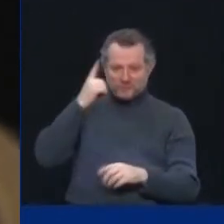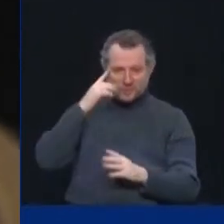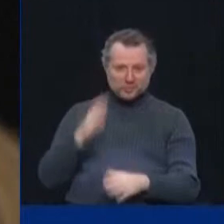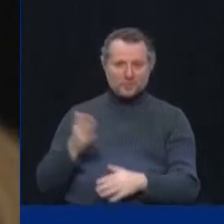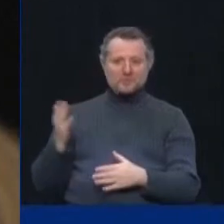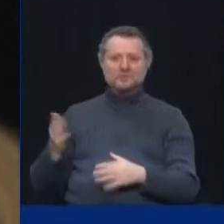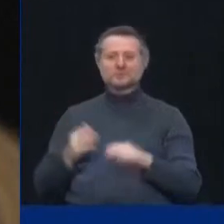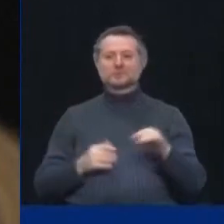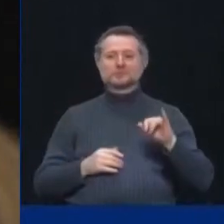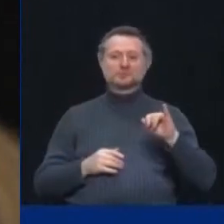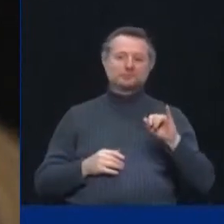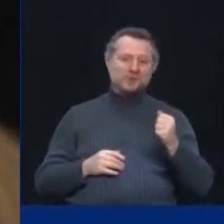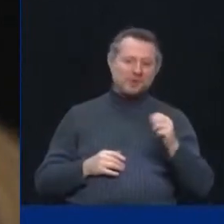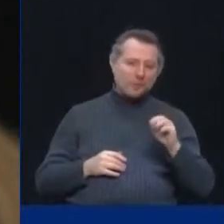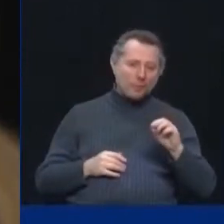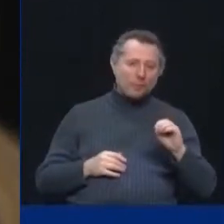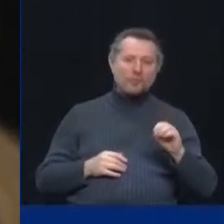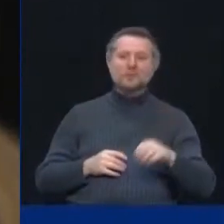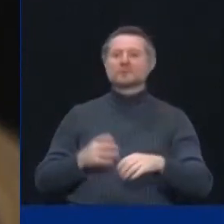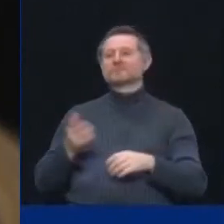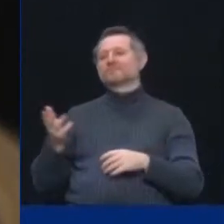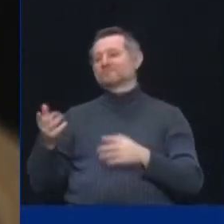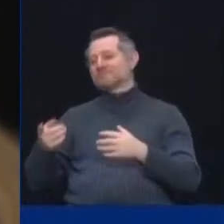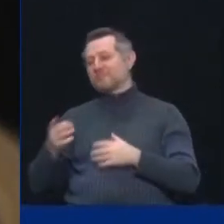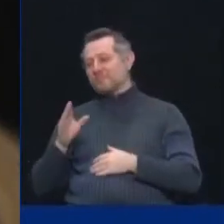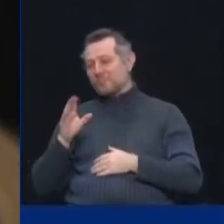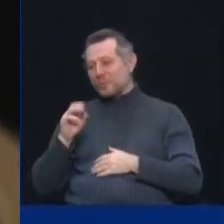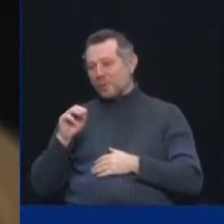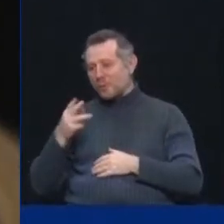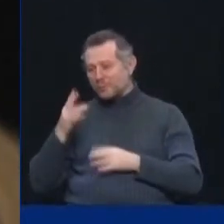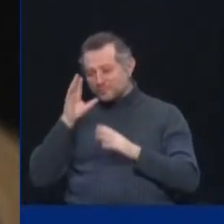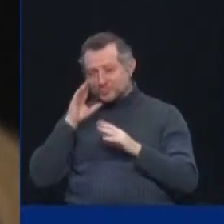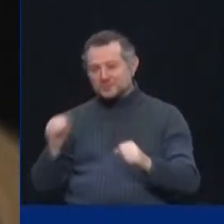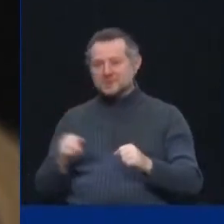and the speaker and our council member and so many people.